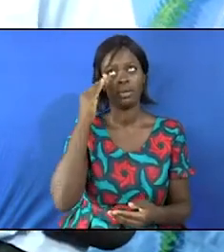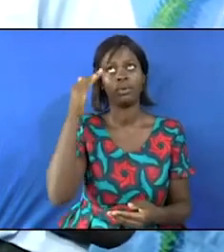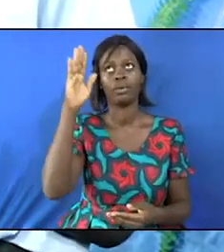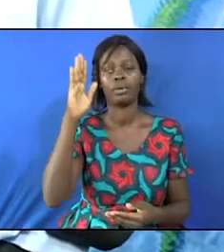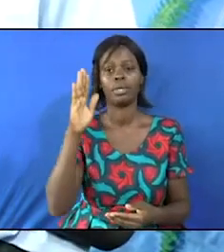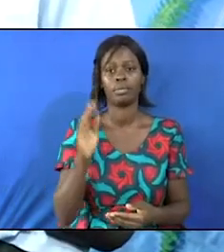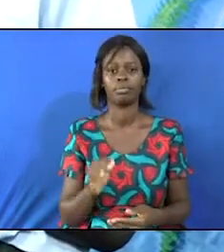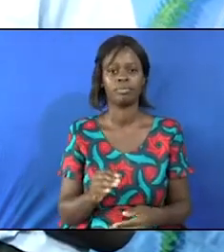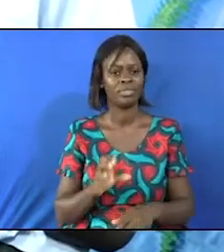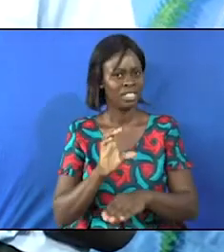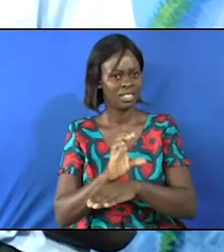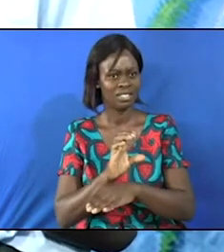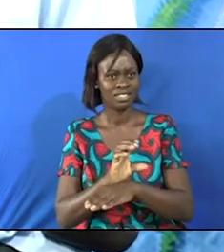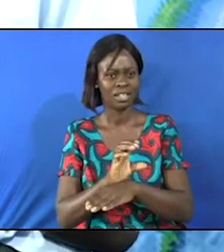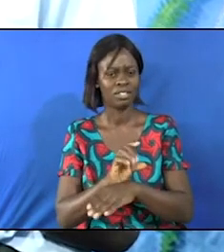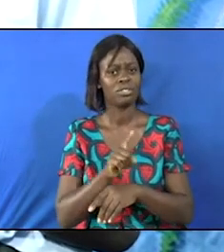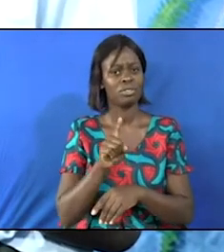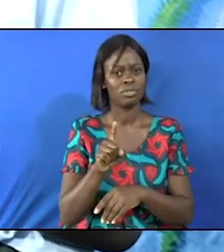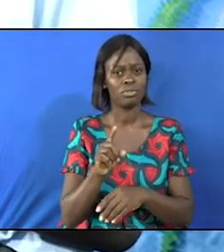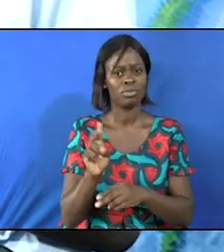use your gifts to serve Jesus?